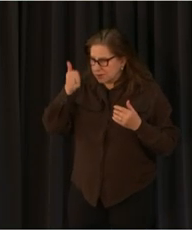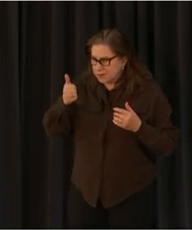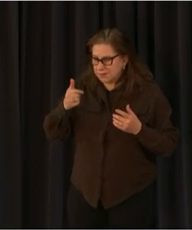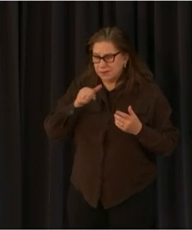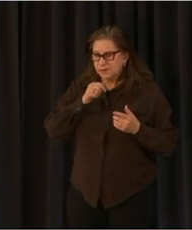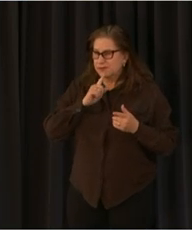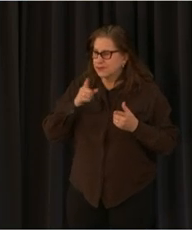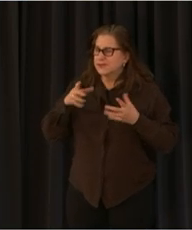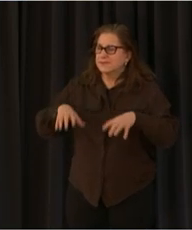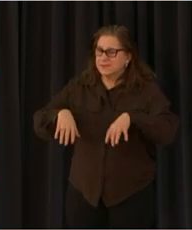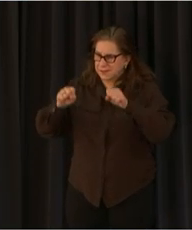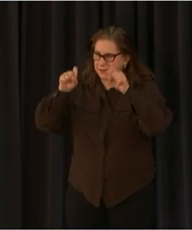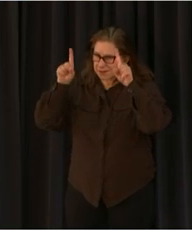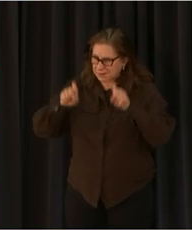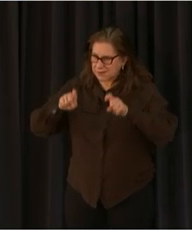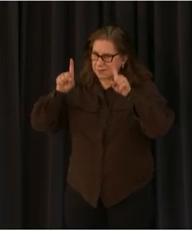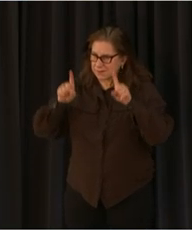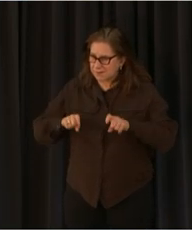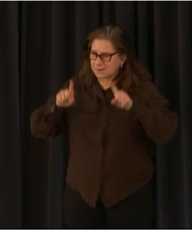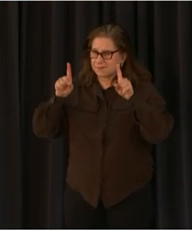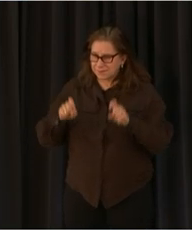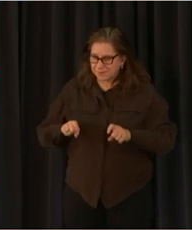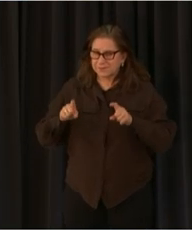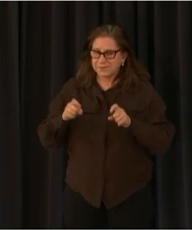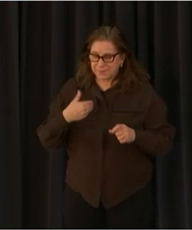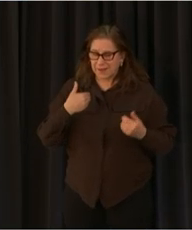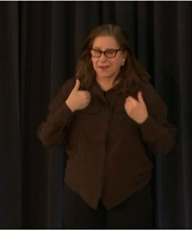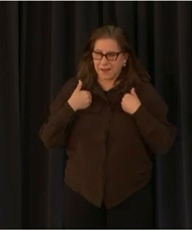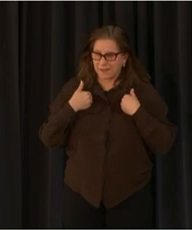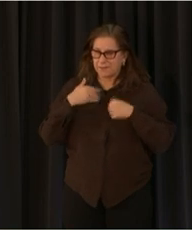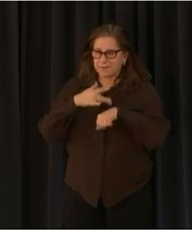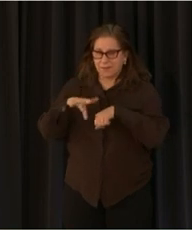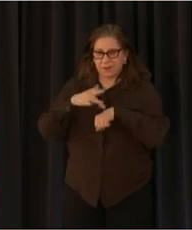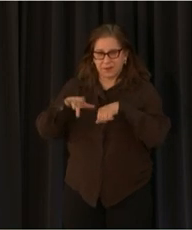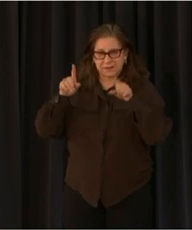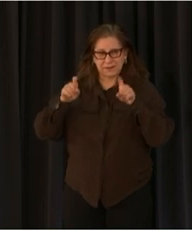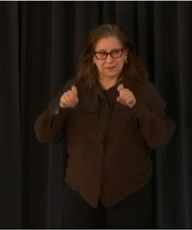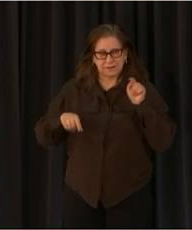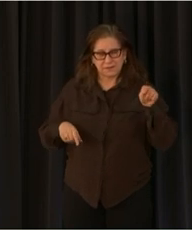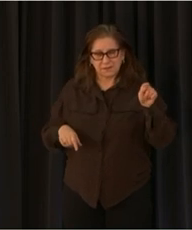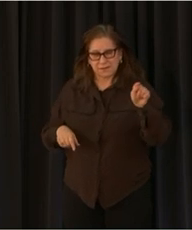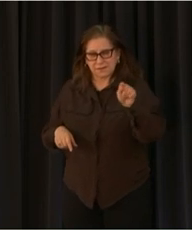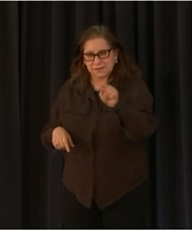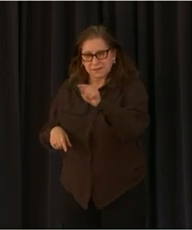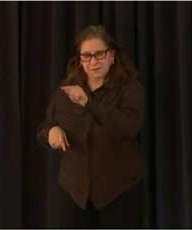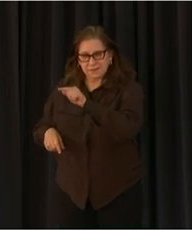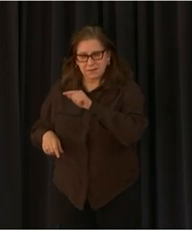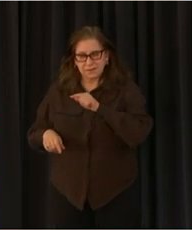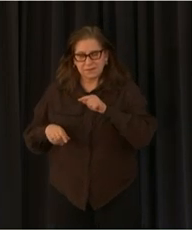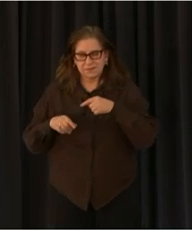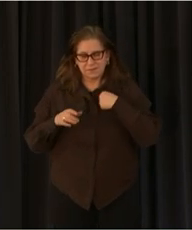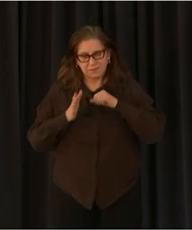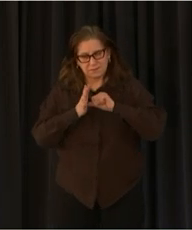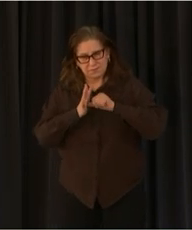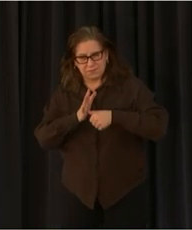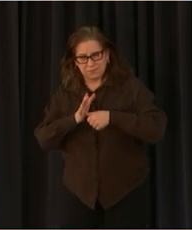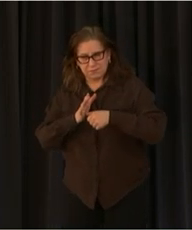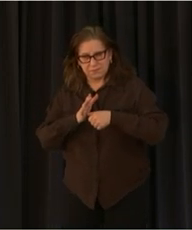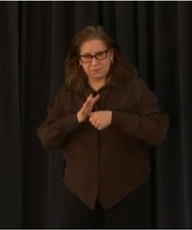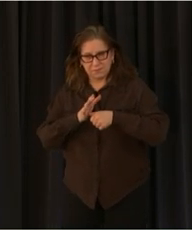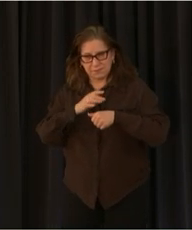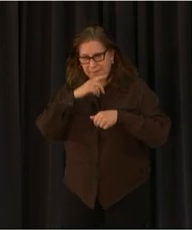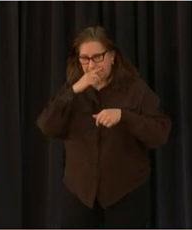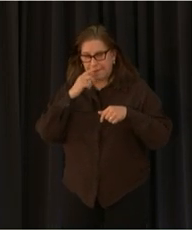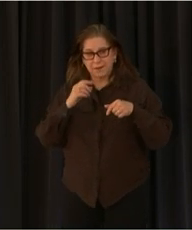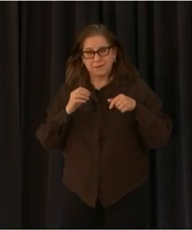hugely important, and I want to also show you another downward trend which we're